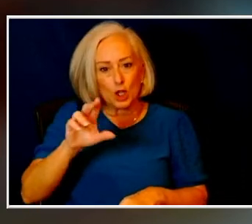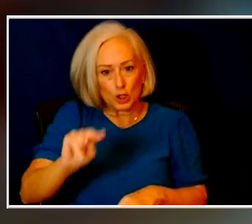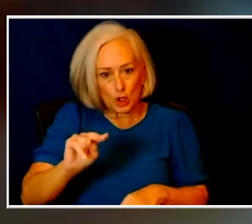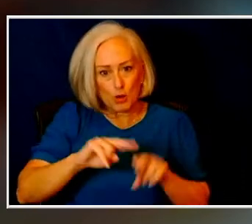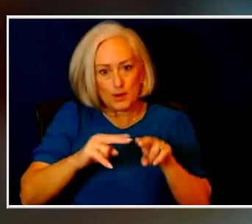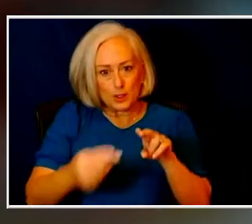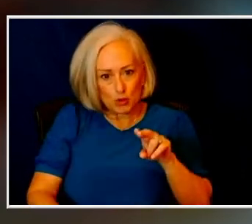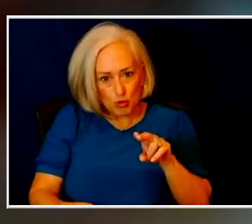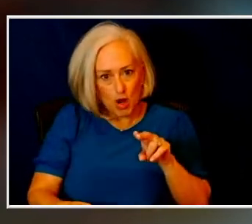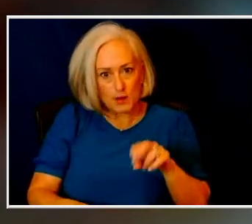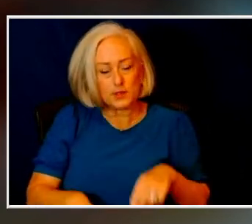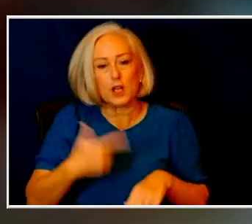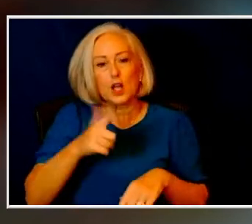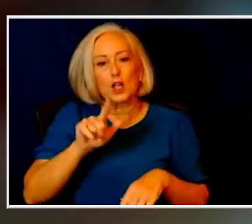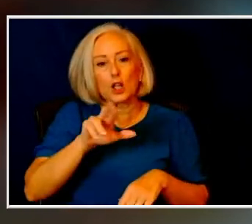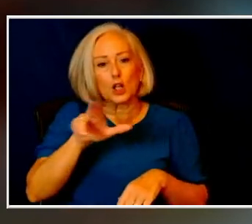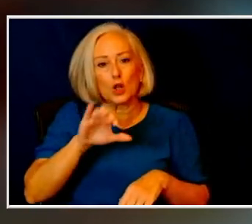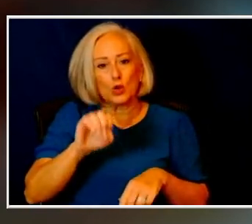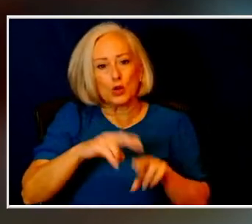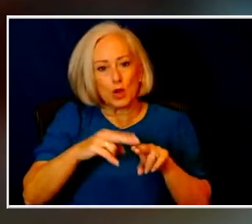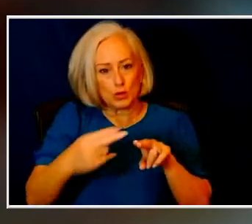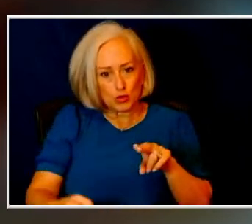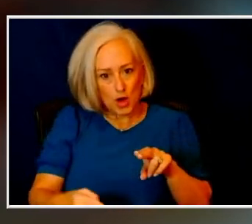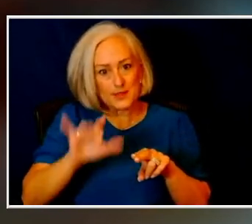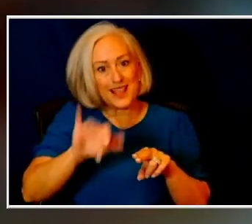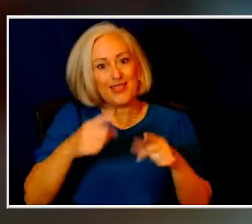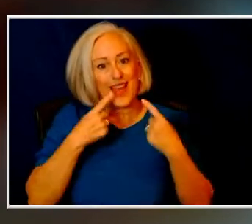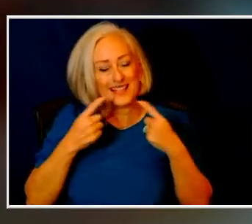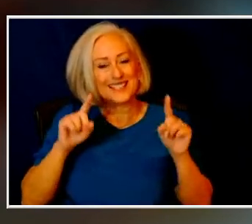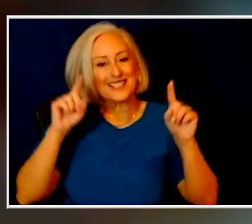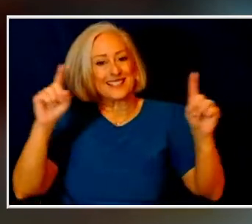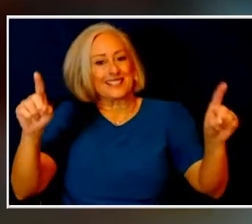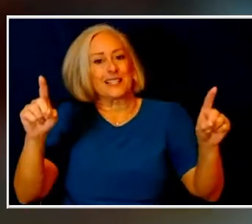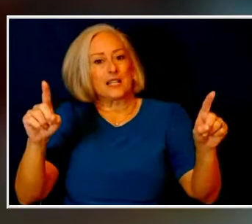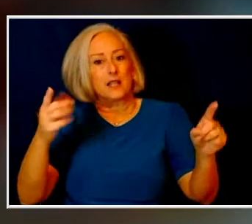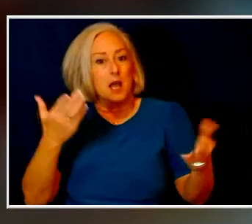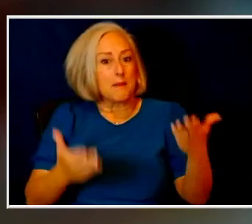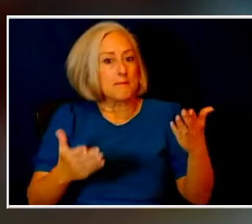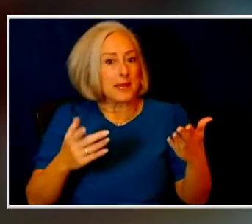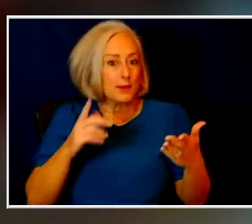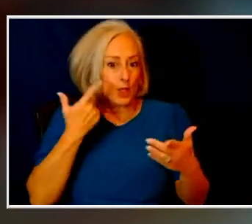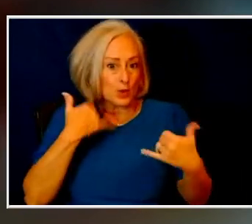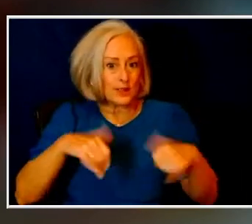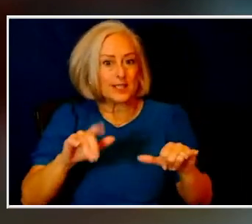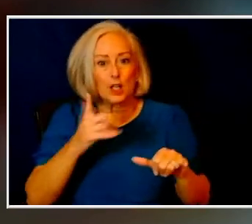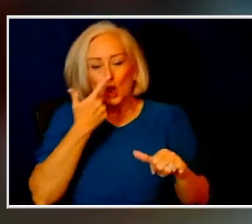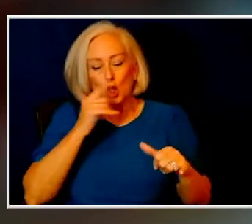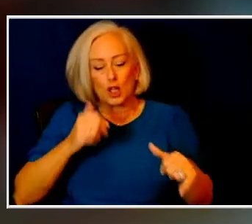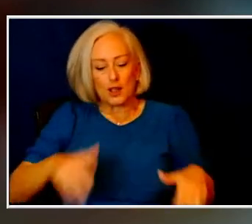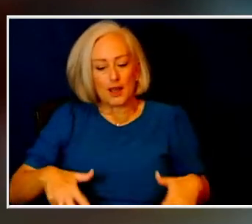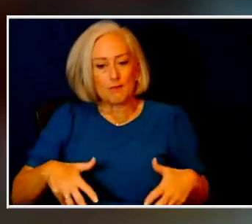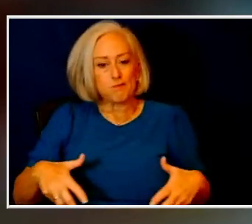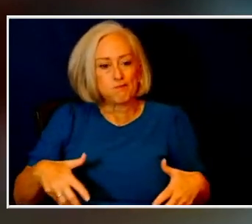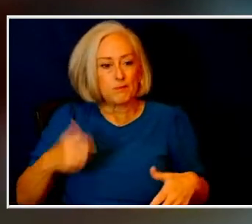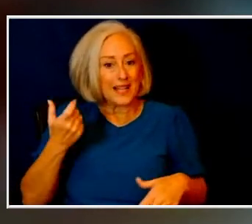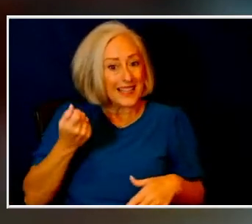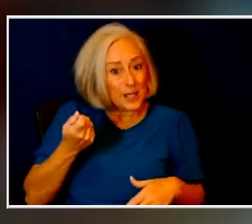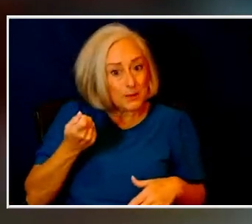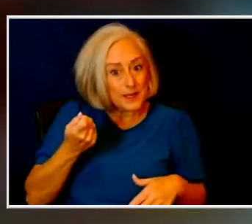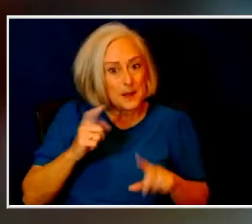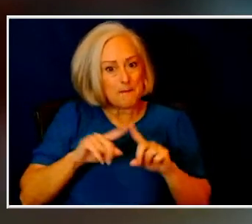drops, that's success. That's success. And you may still have a thick waist, but that's success. And yet that's what helped me,